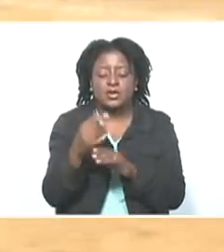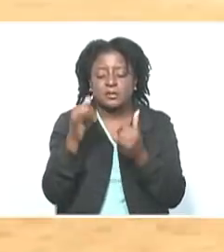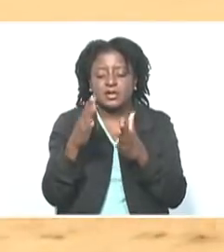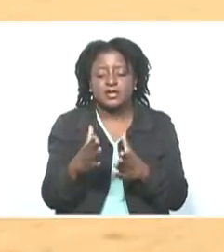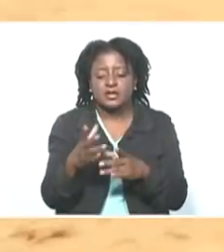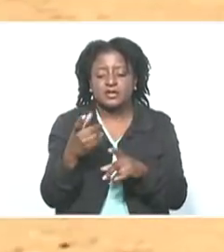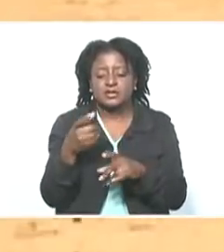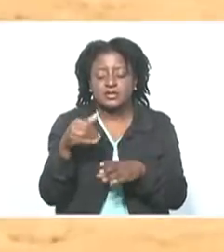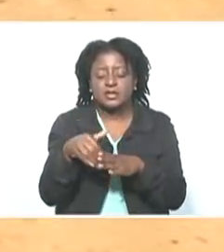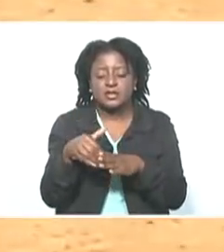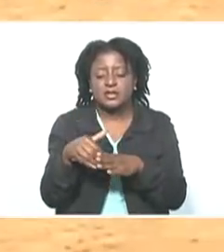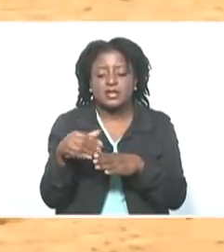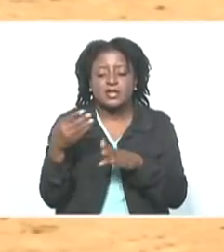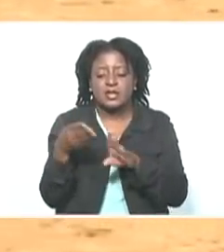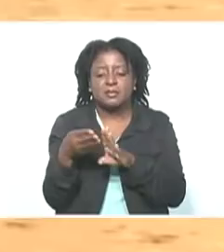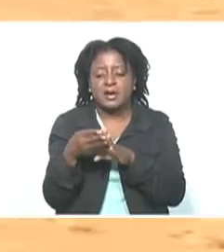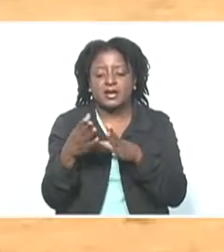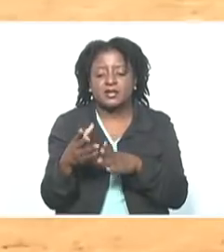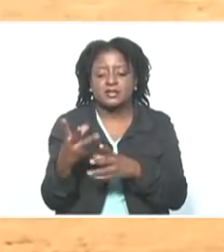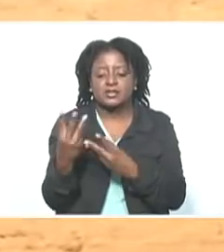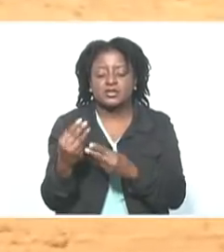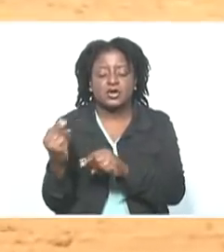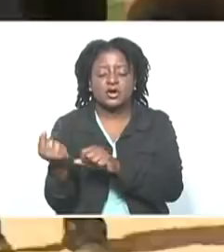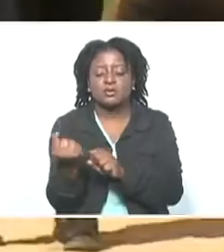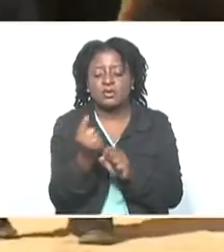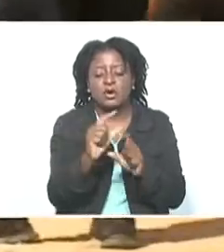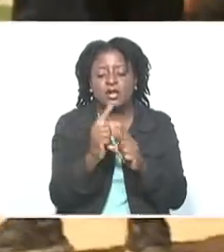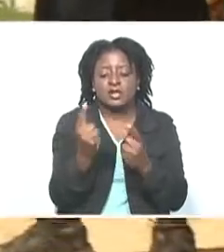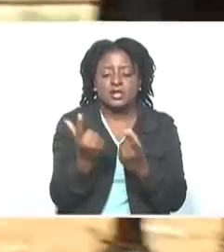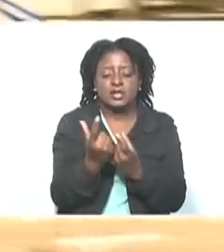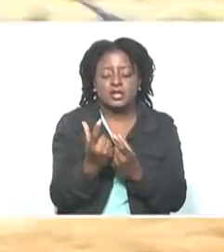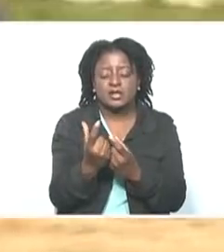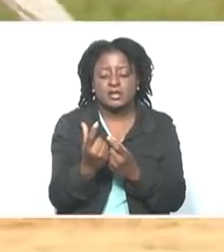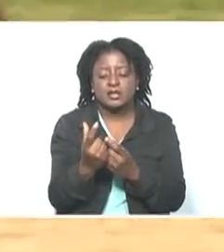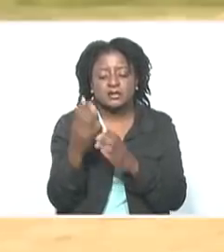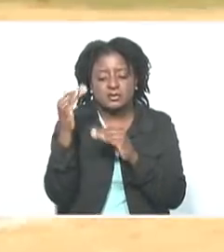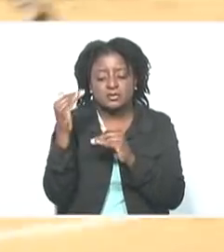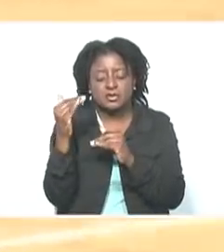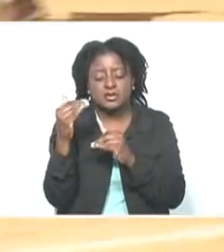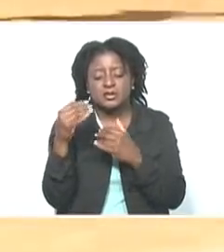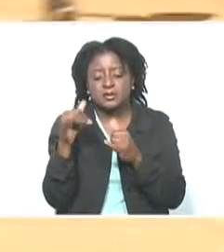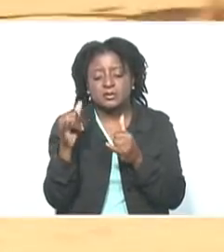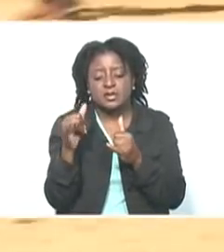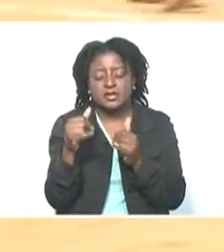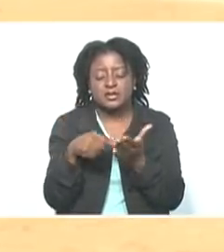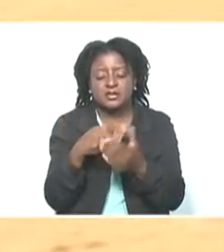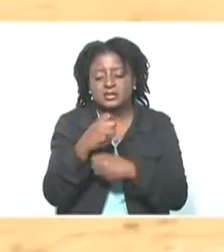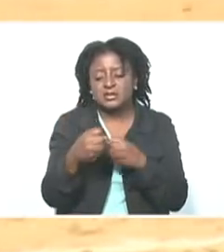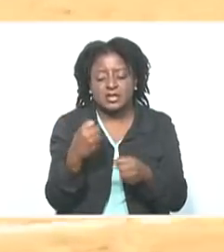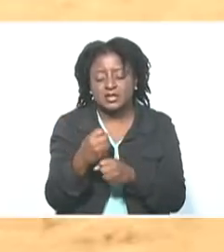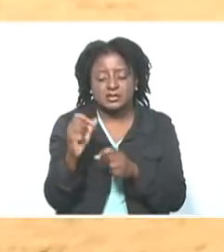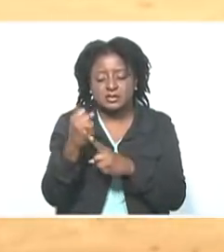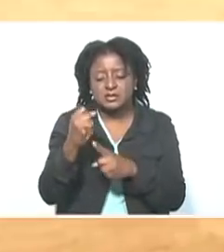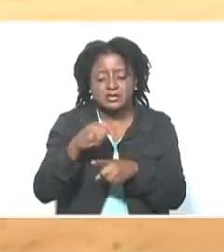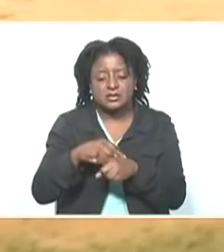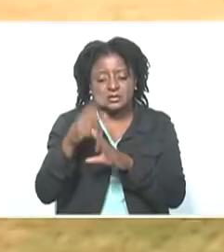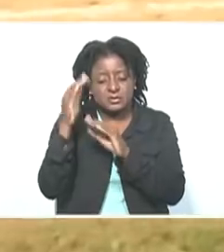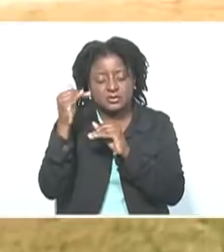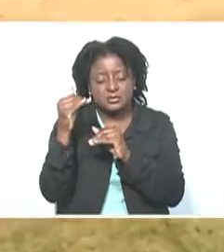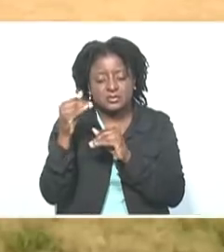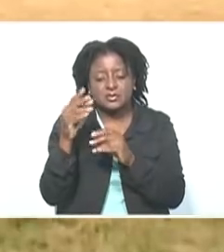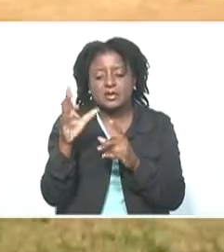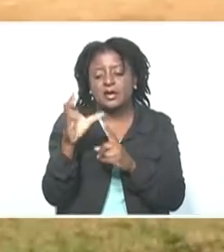in the Bankers Softball League can't wait to head to the Blue Hill Sporting Complex, and this year's season is expected to be a very competitive one. Our current